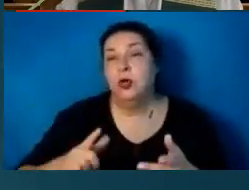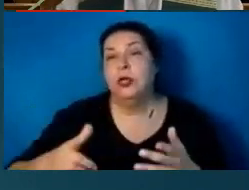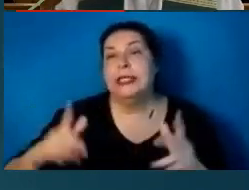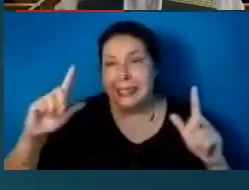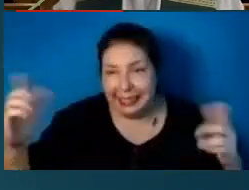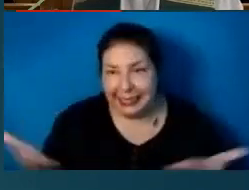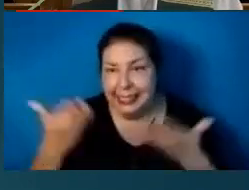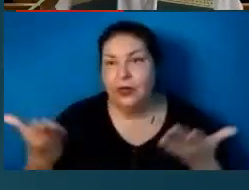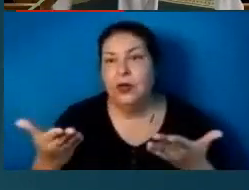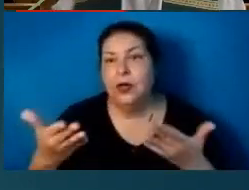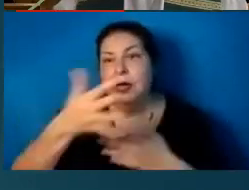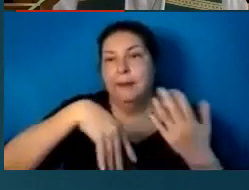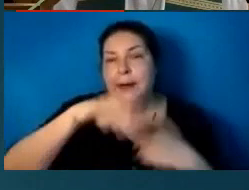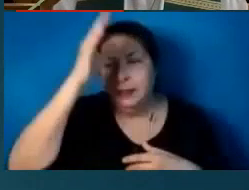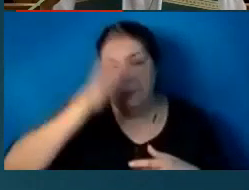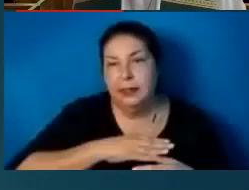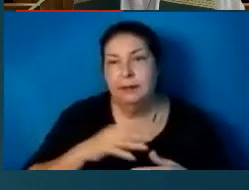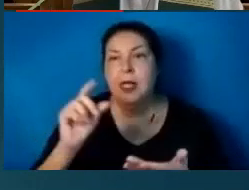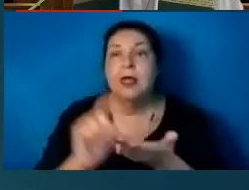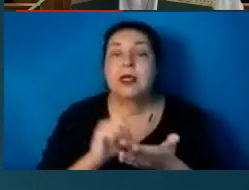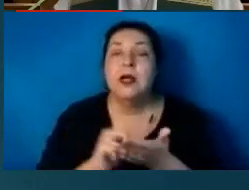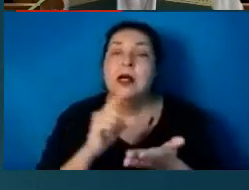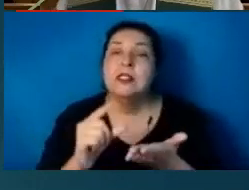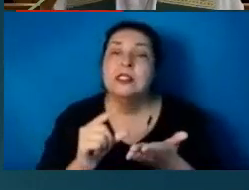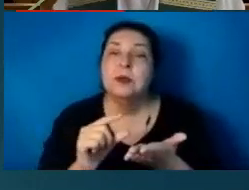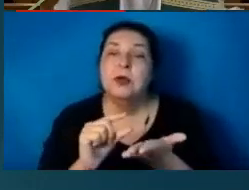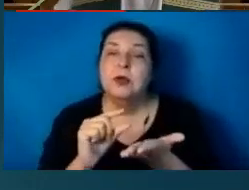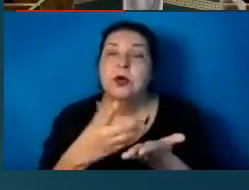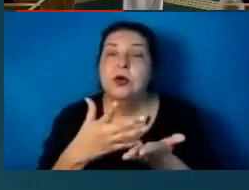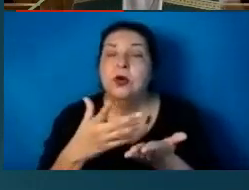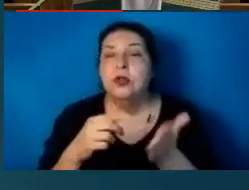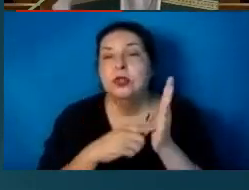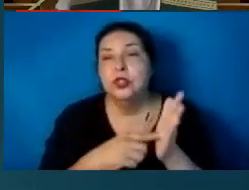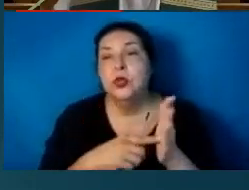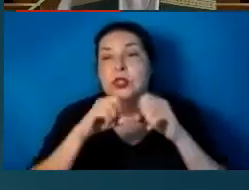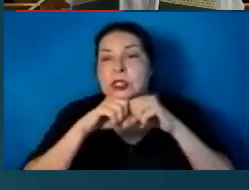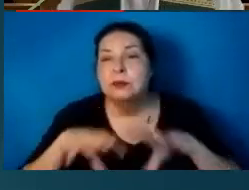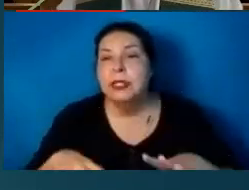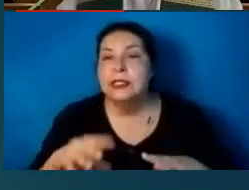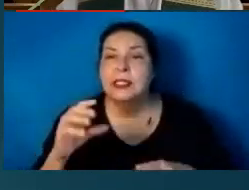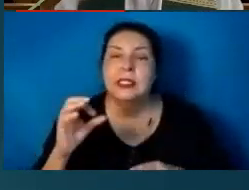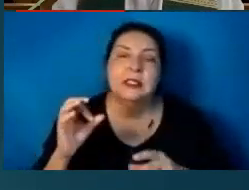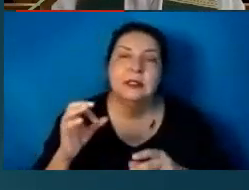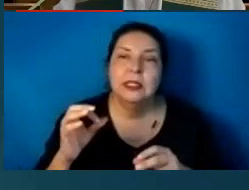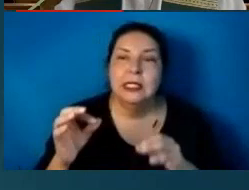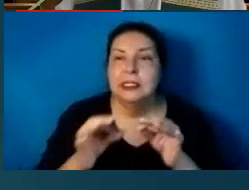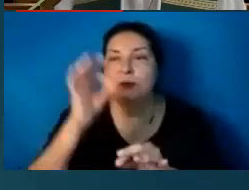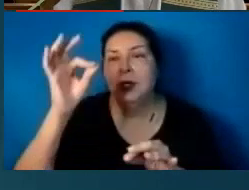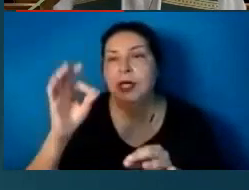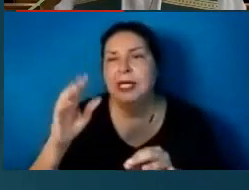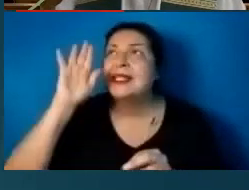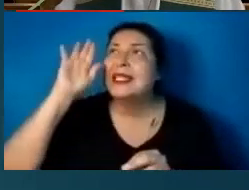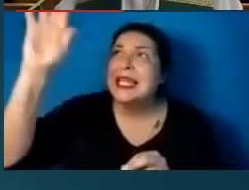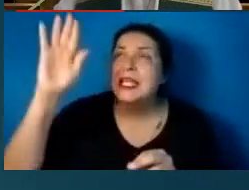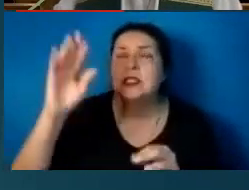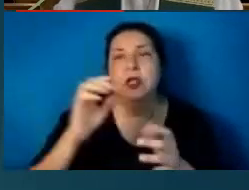glory. Those in whom the gospel bears its blessed fruit are his glory. God dwells